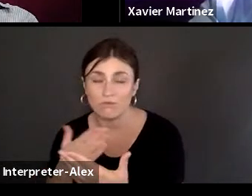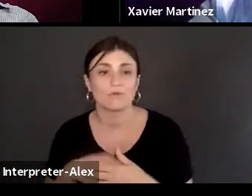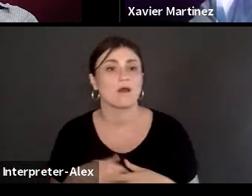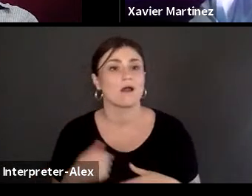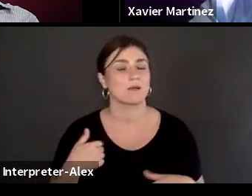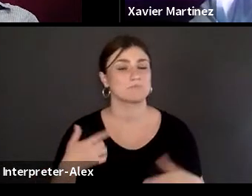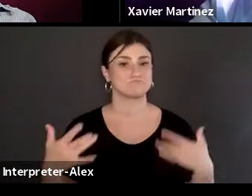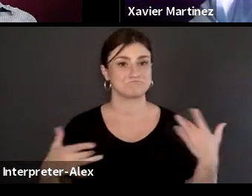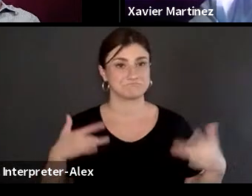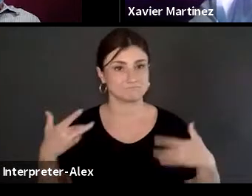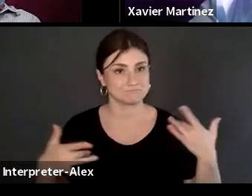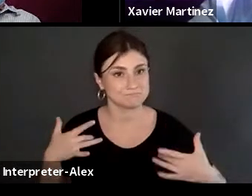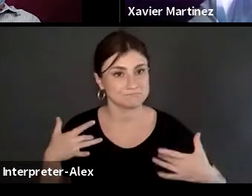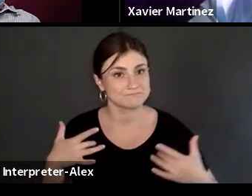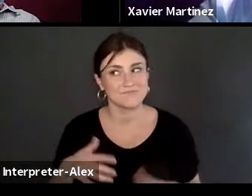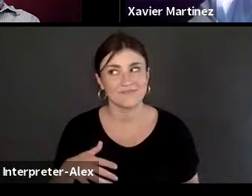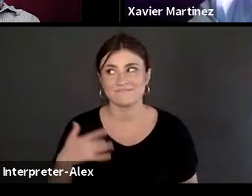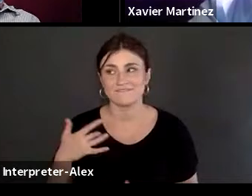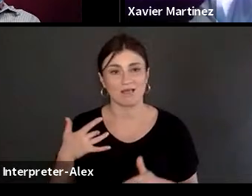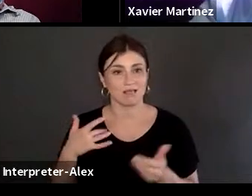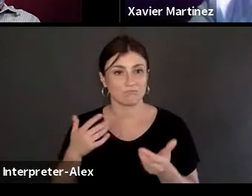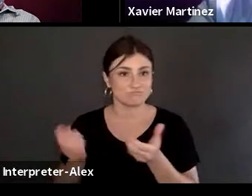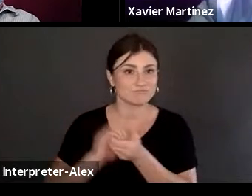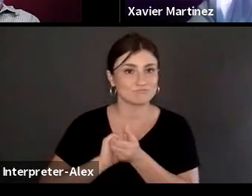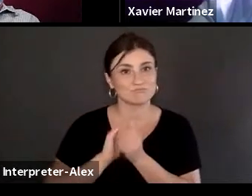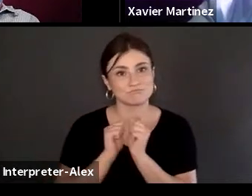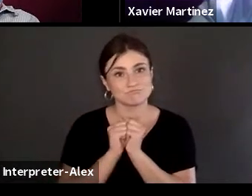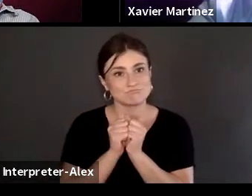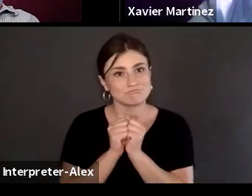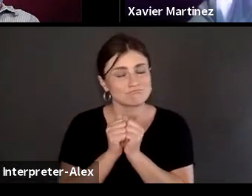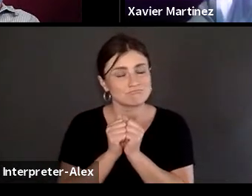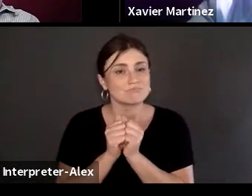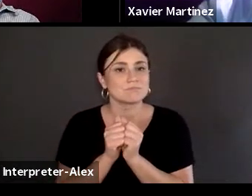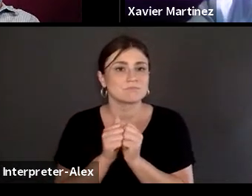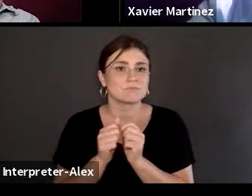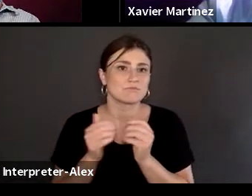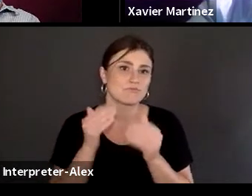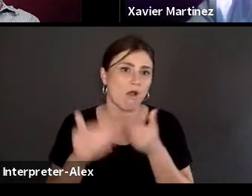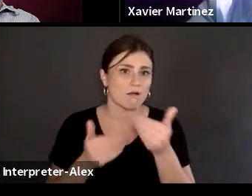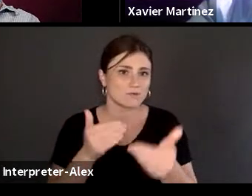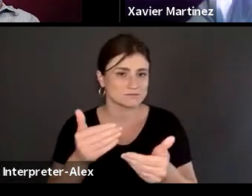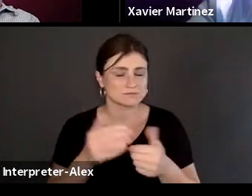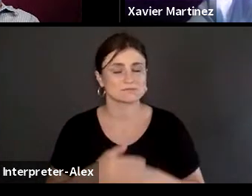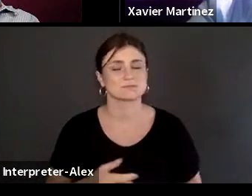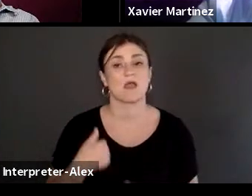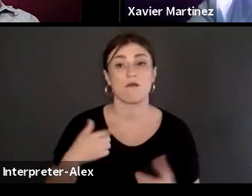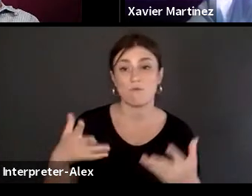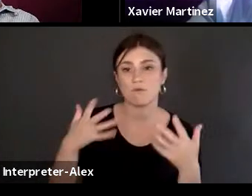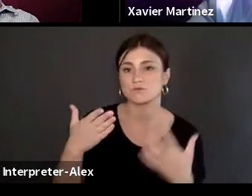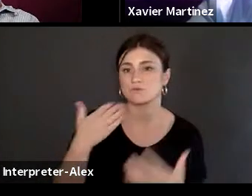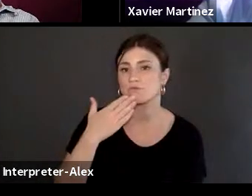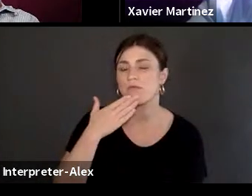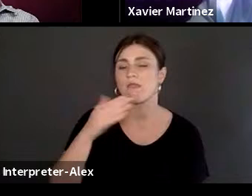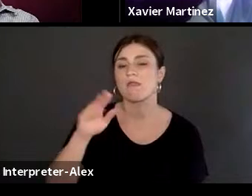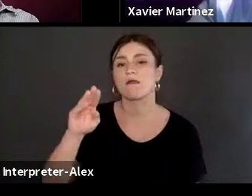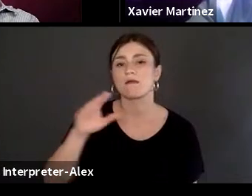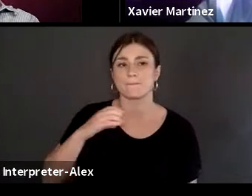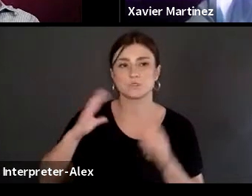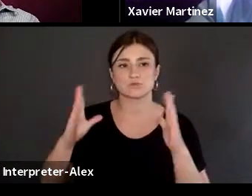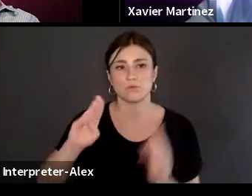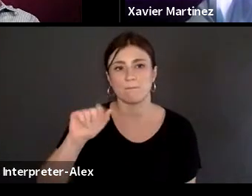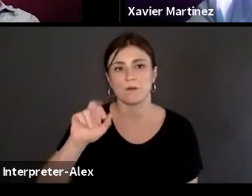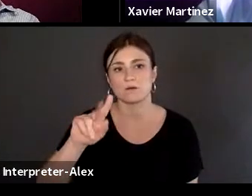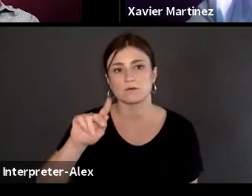in progress, working together. That's huge. Also, I'd like to thank Commissioner Martinez in bringing up the discussion